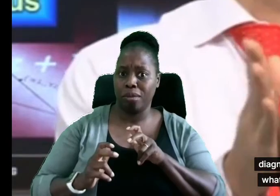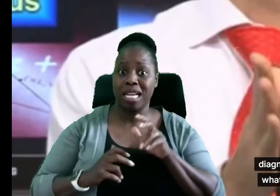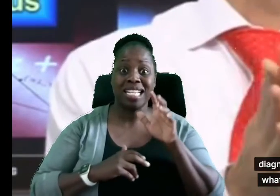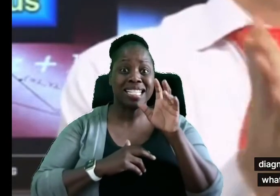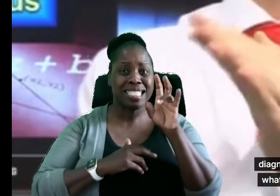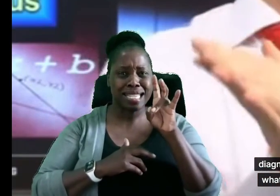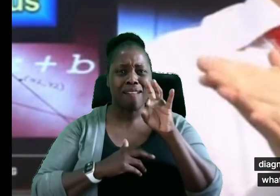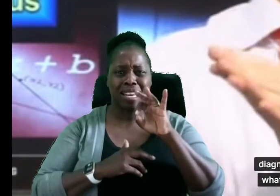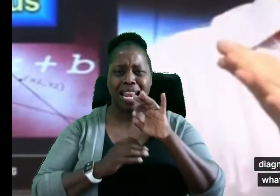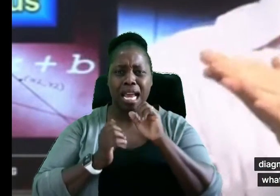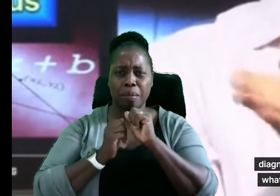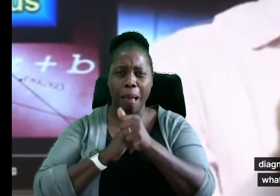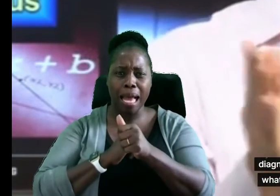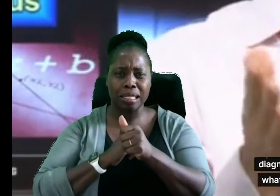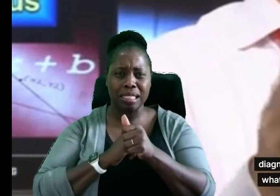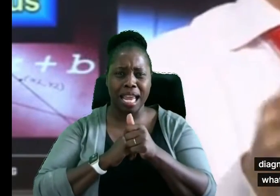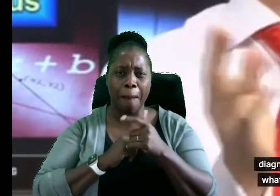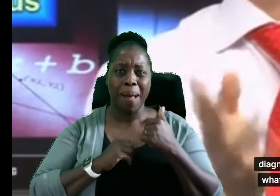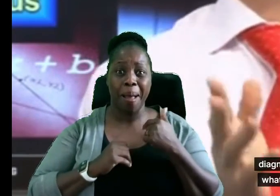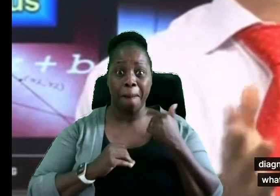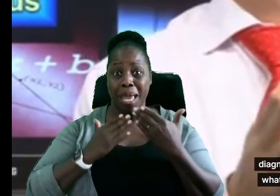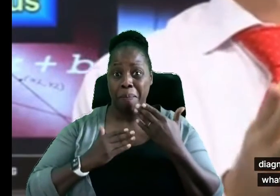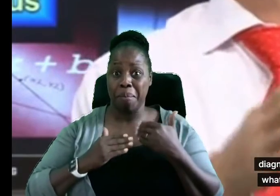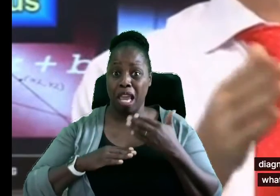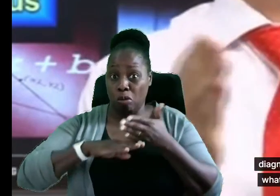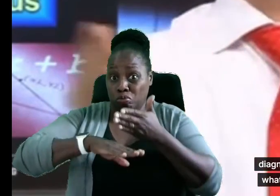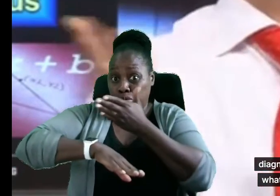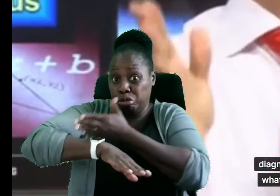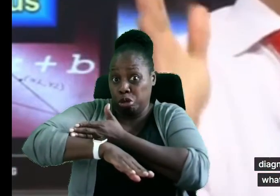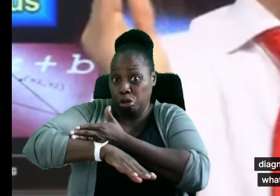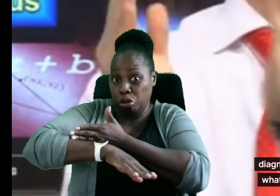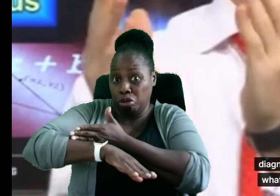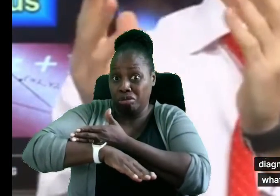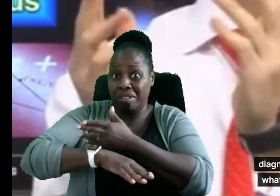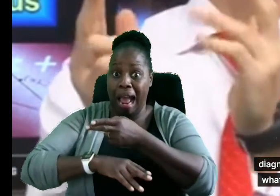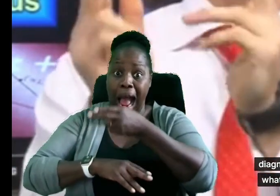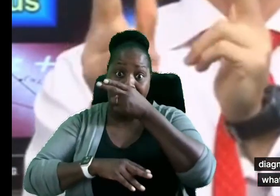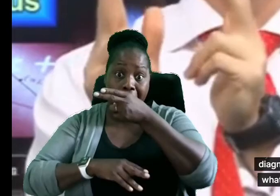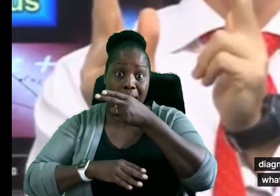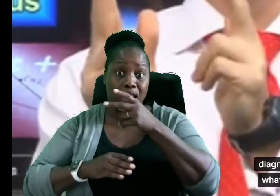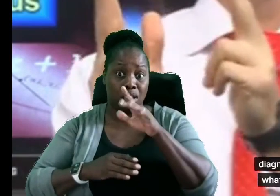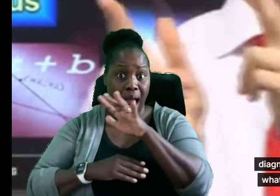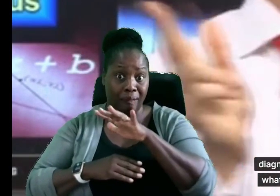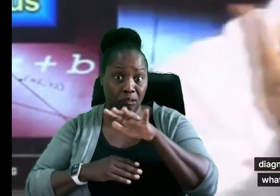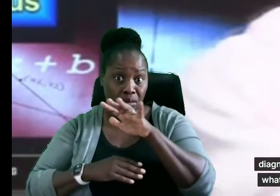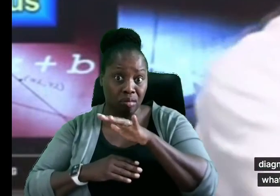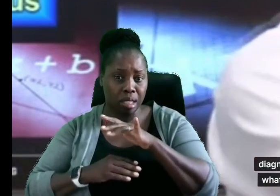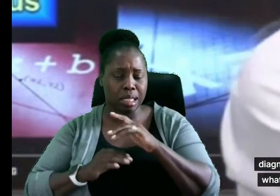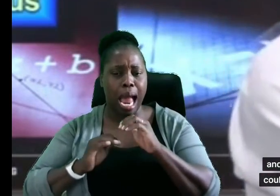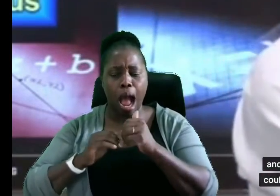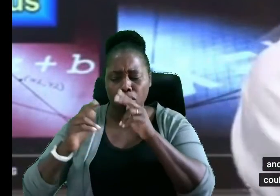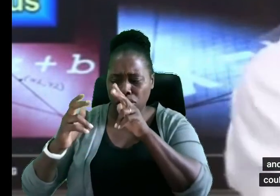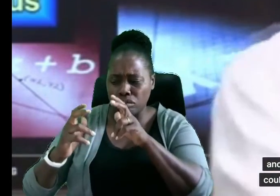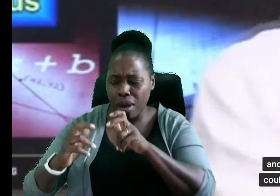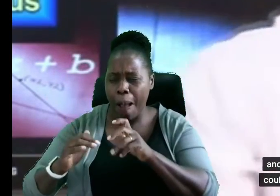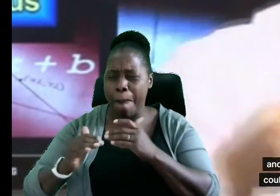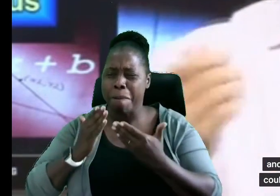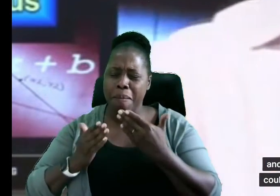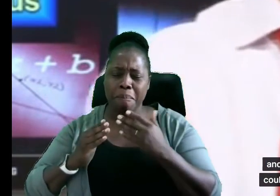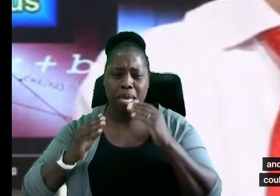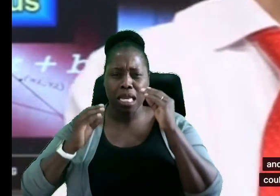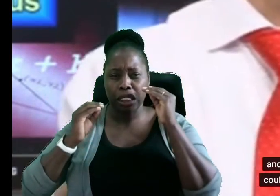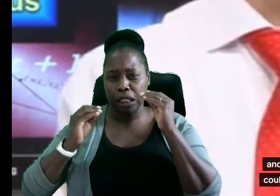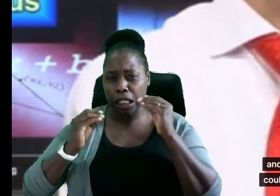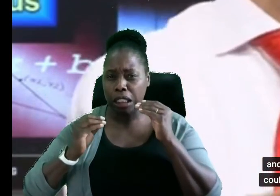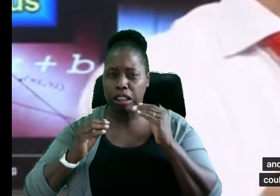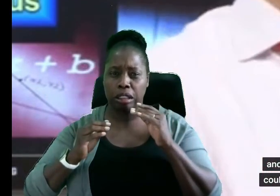can diagnose, well, 79, yeah, that's passing, but what if we could move the mean higher? And you'd